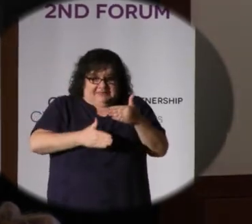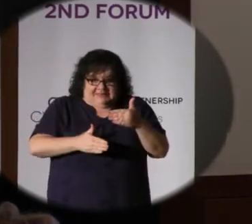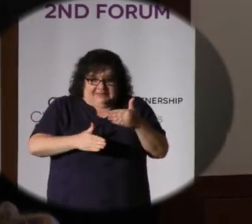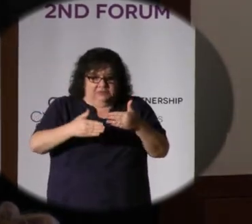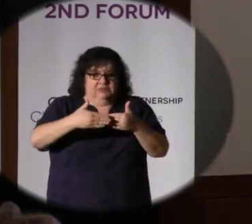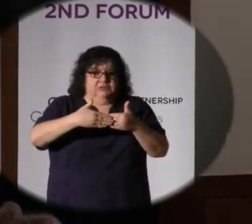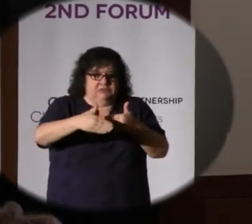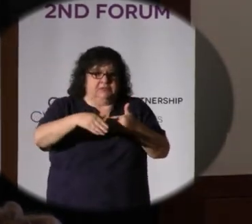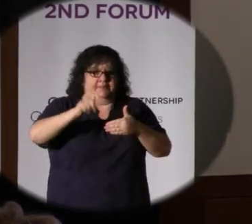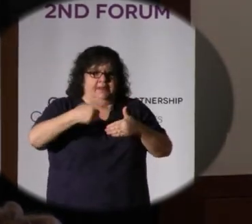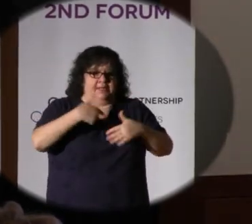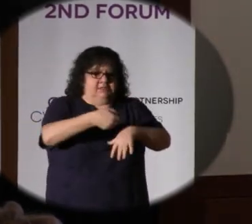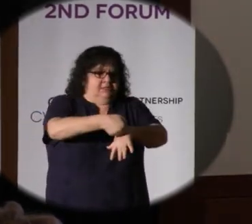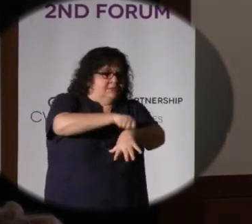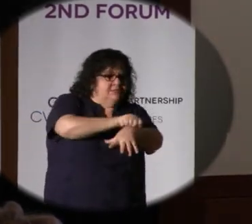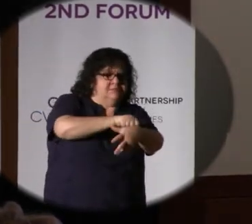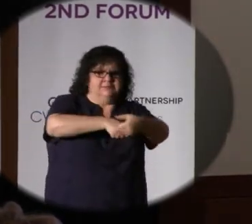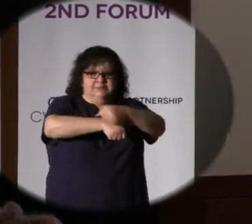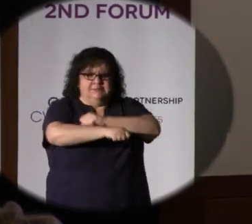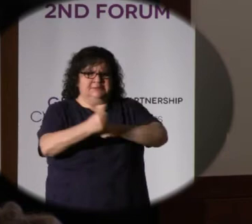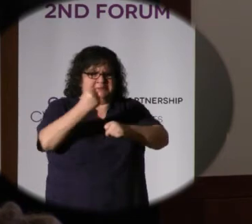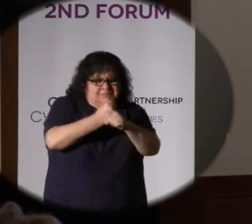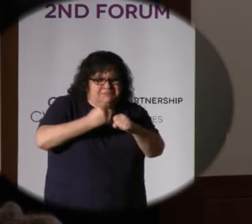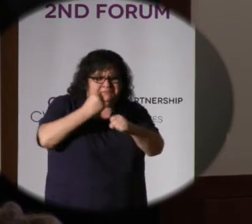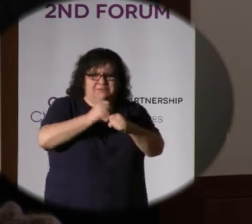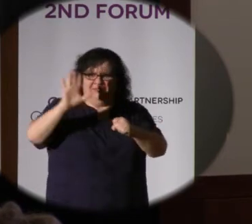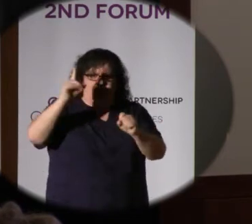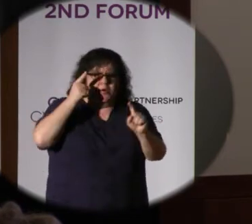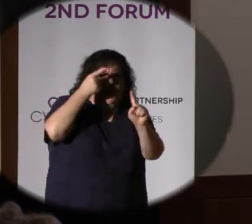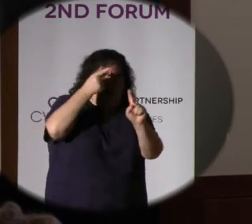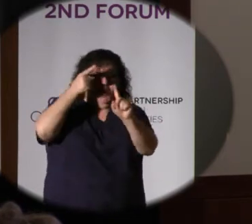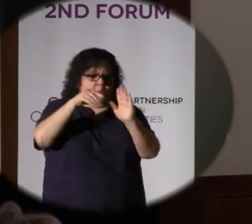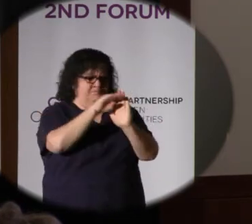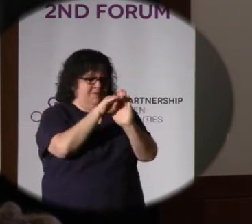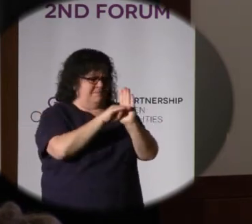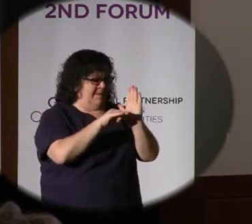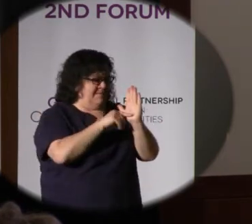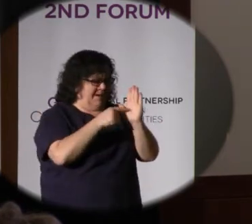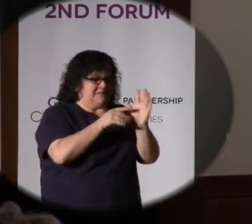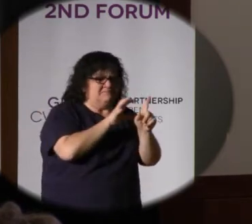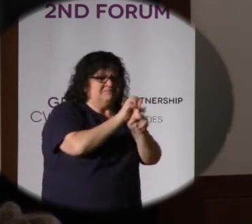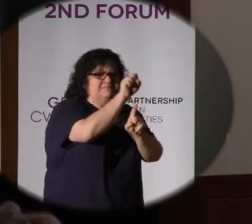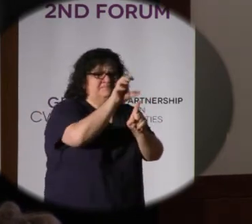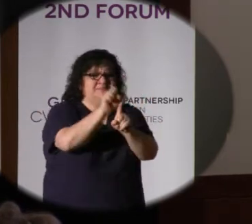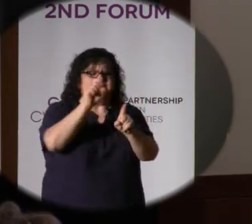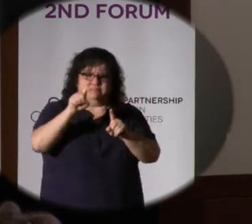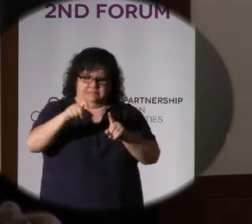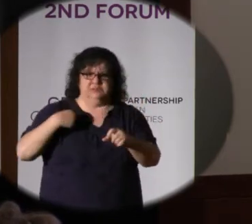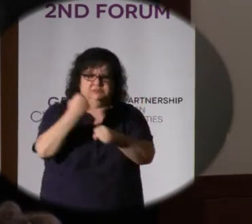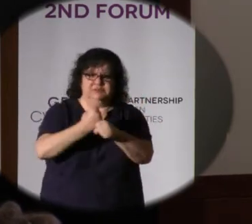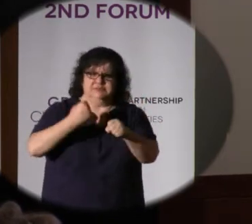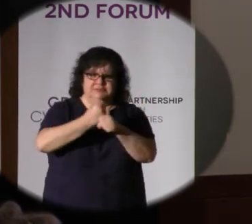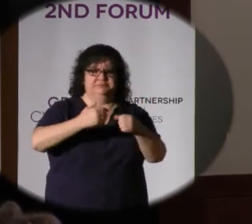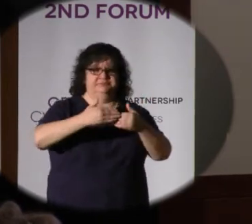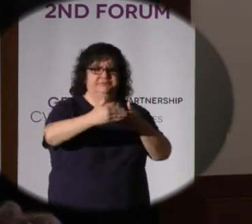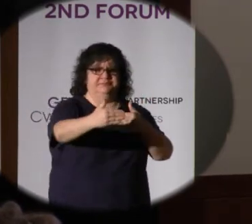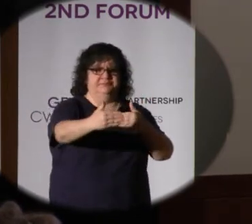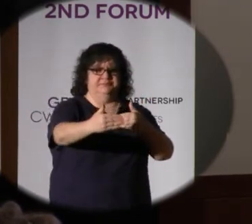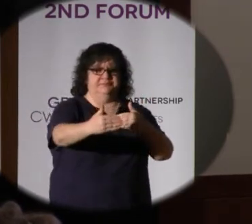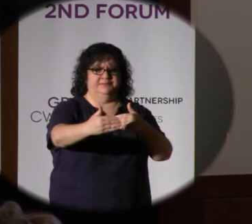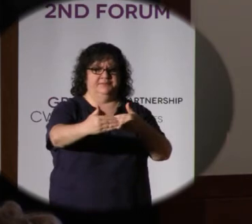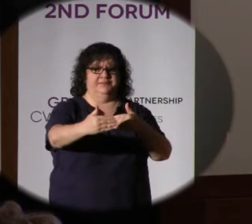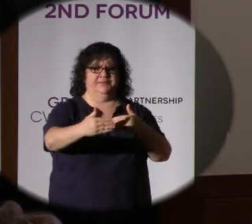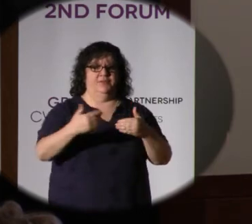significant advocacy role, the partnership is key to supporting inclusive programmatic action